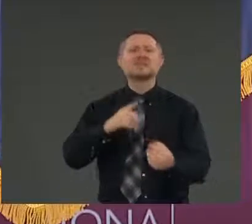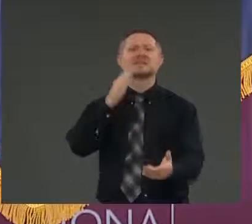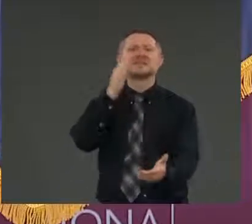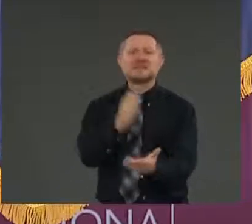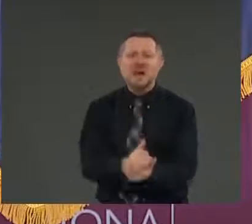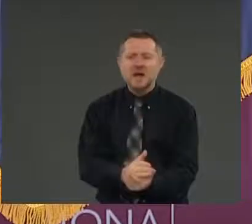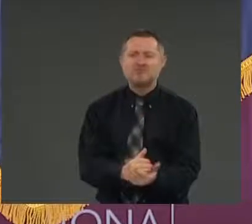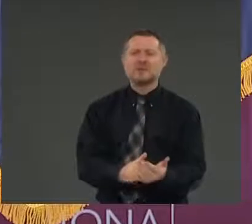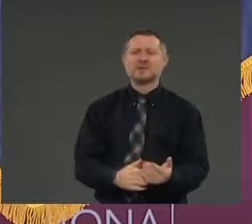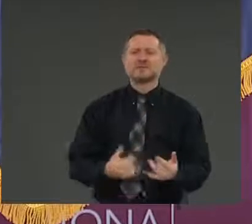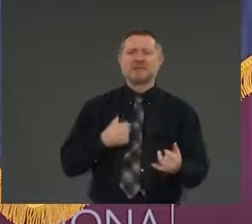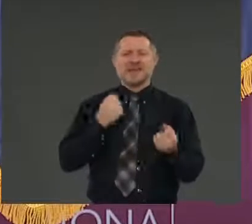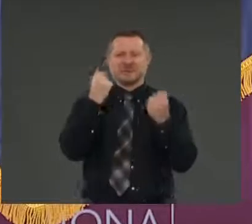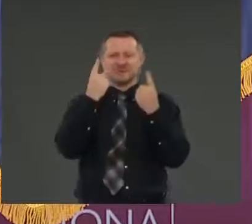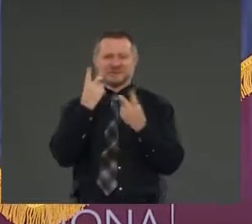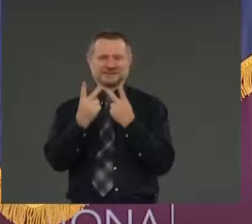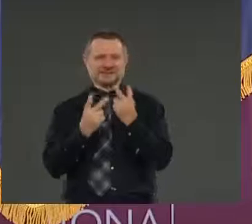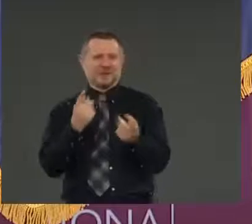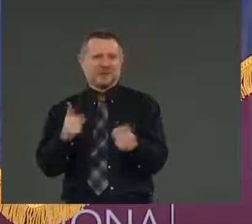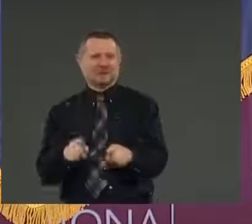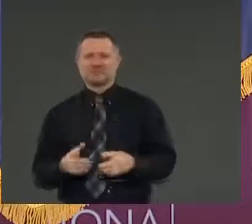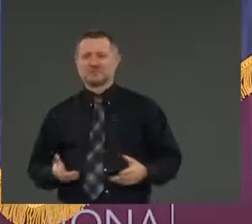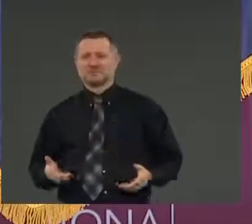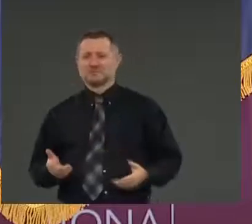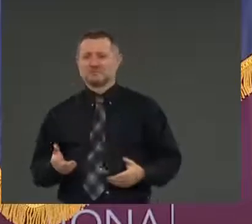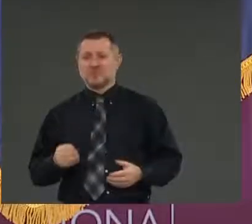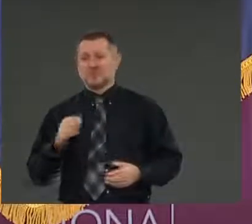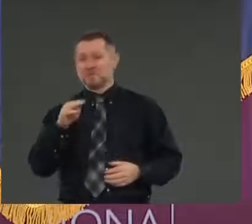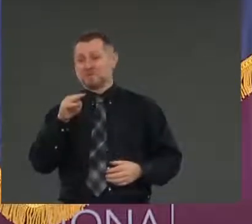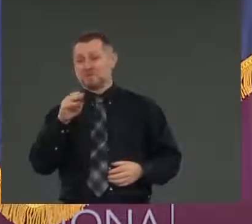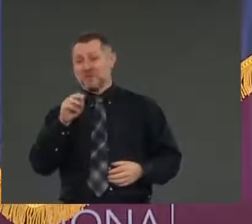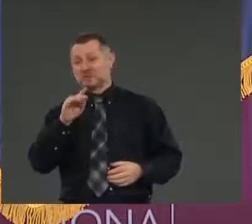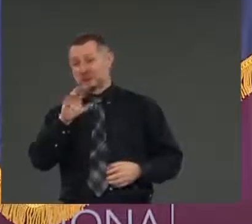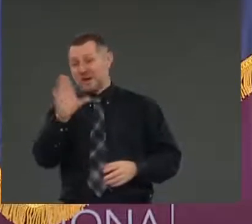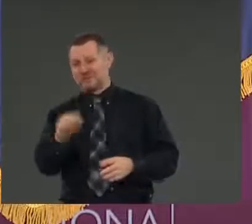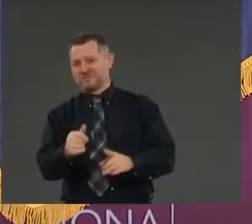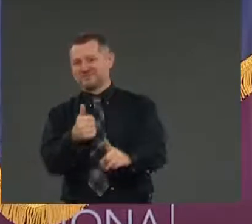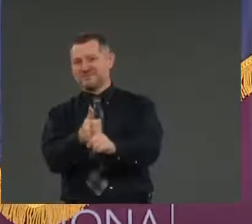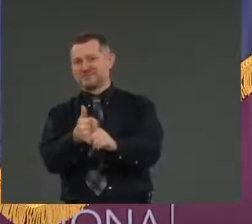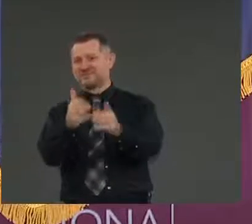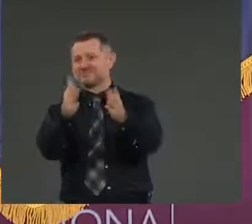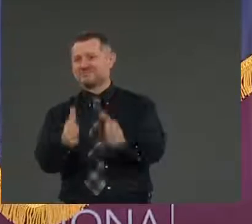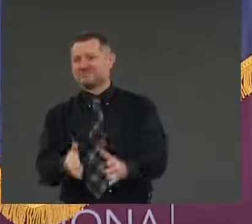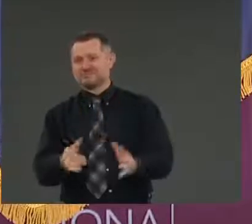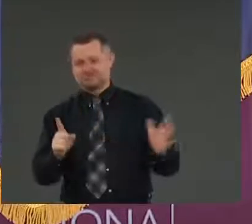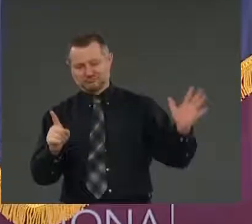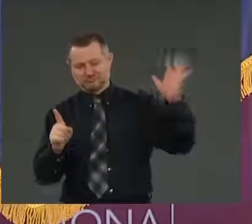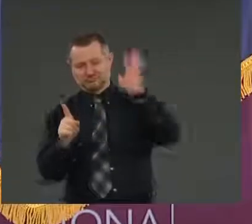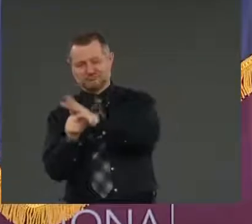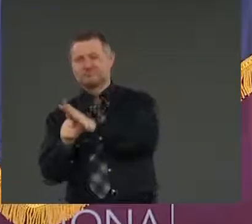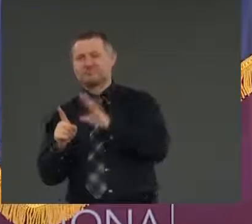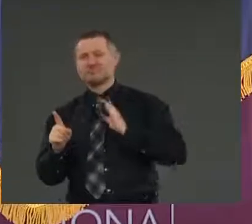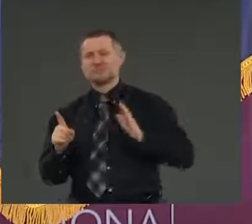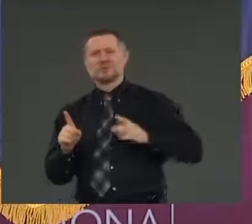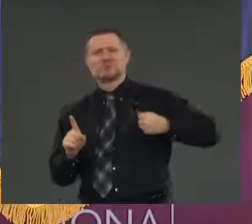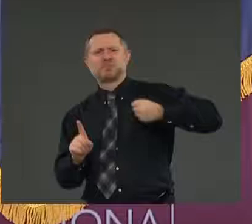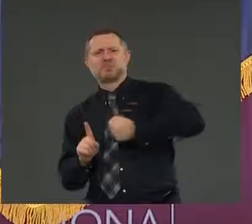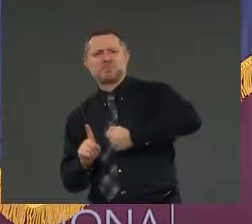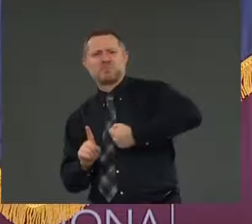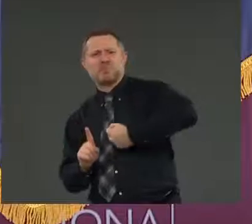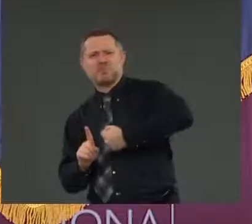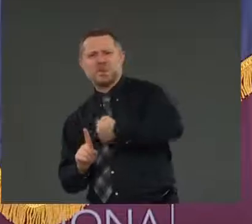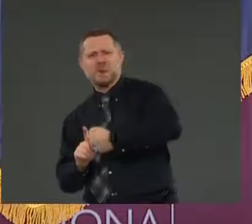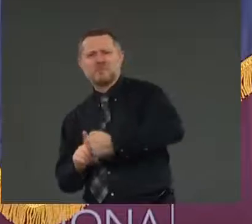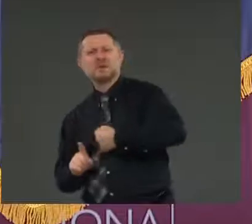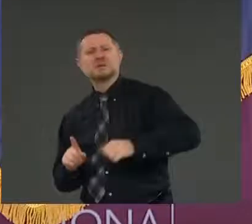understand. Here's a minority, here's an African American, here they are being abused, and it's the same